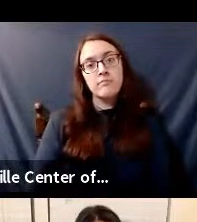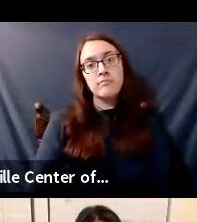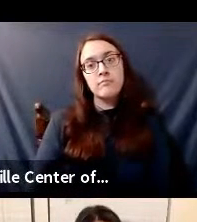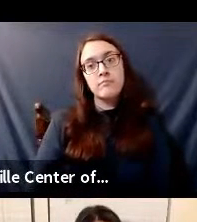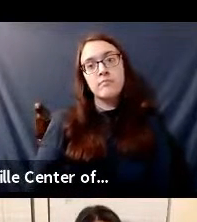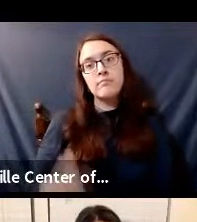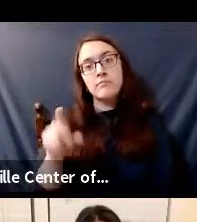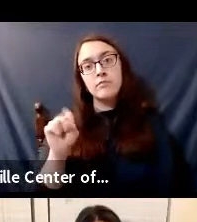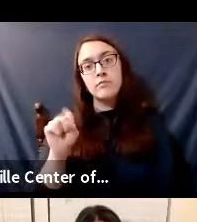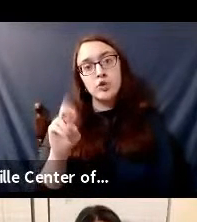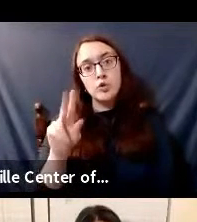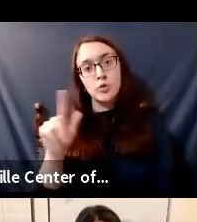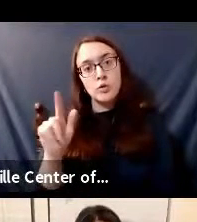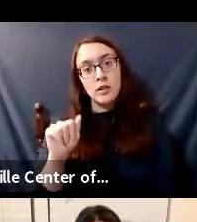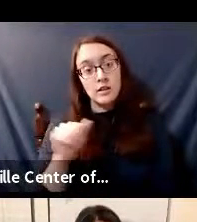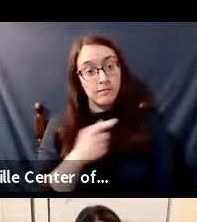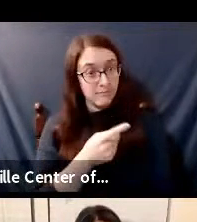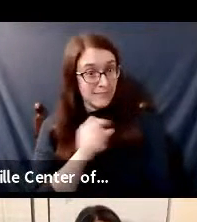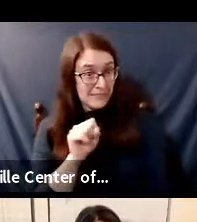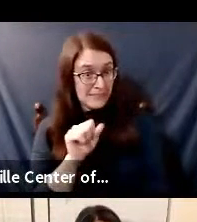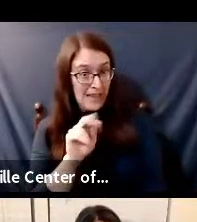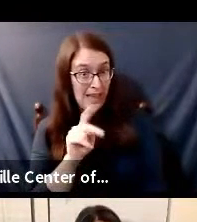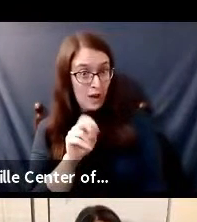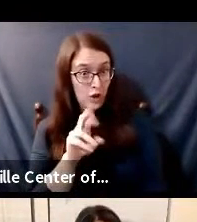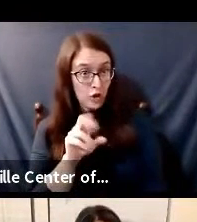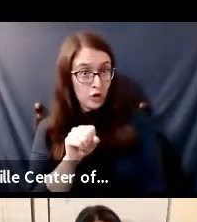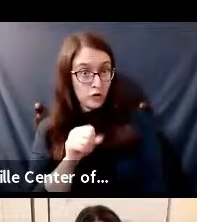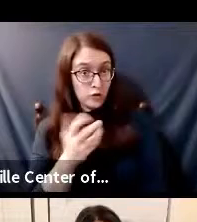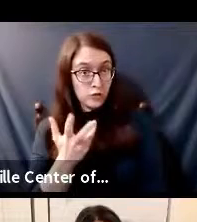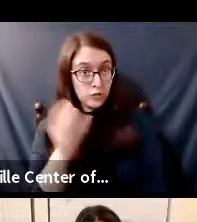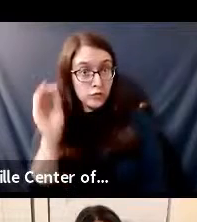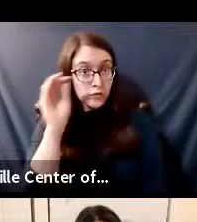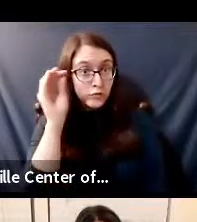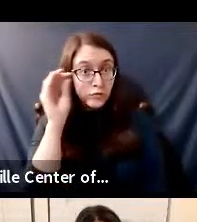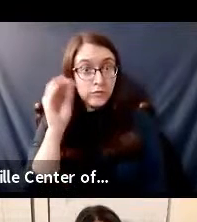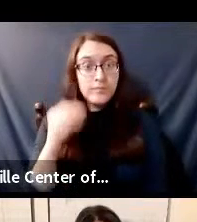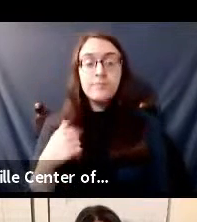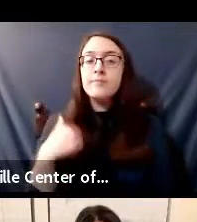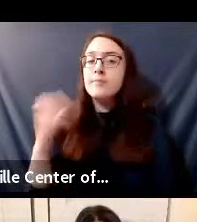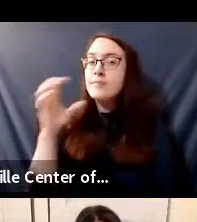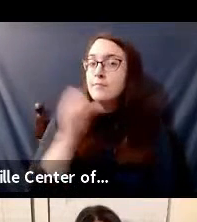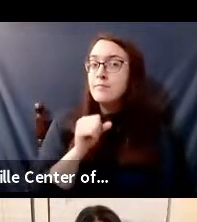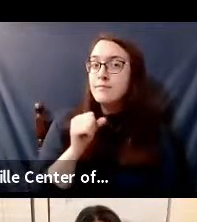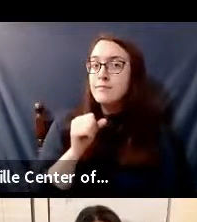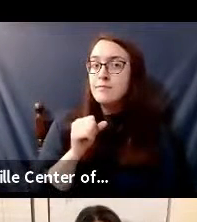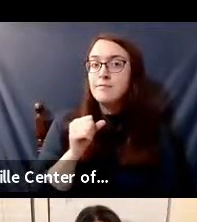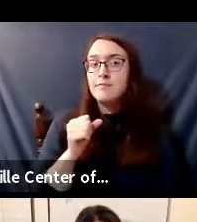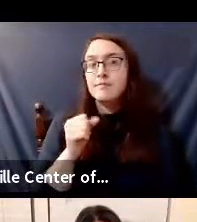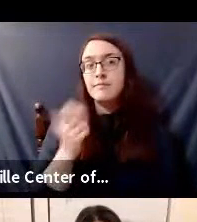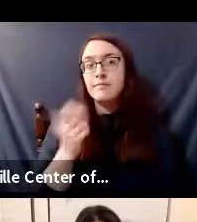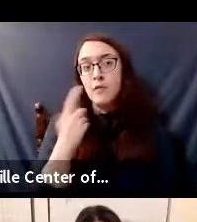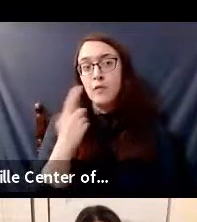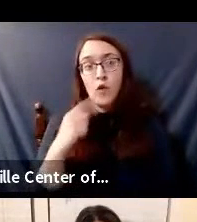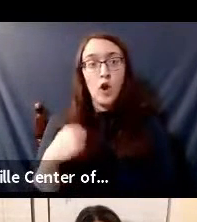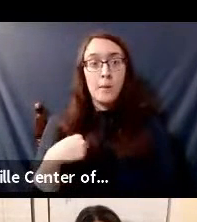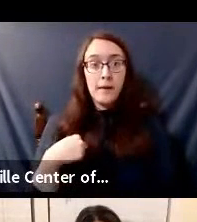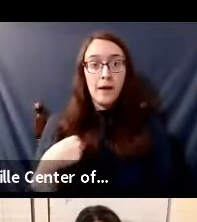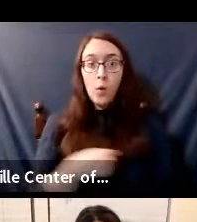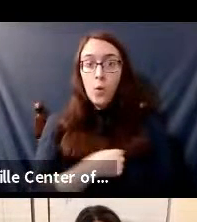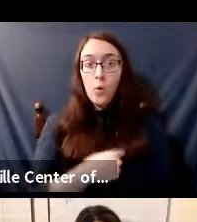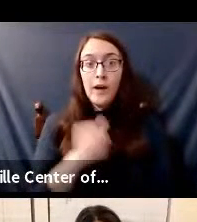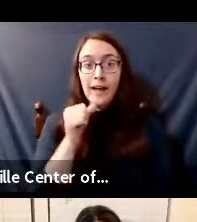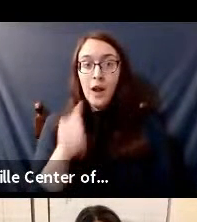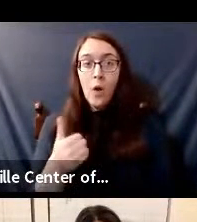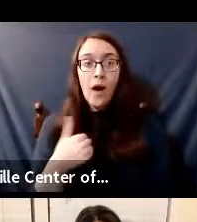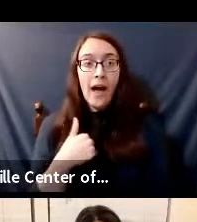Mr. Sanders, have you got any input on? Yeah, I guess where I'm seeing this, as far as I know, we don't have a framework to hang this